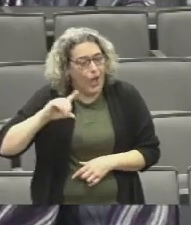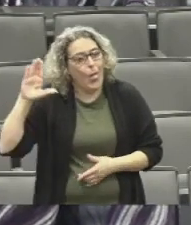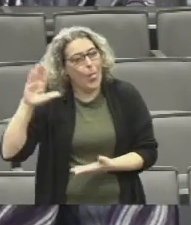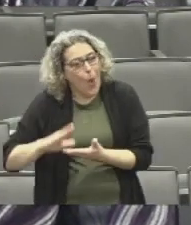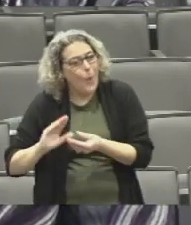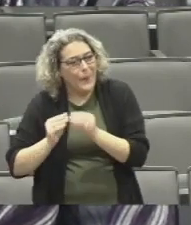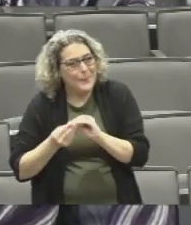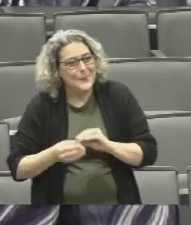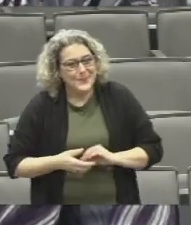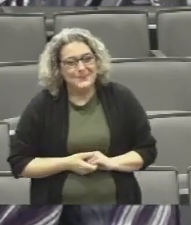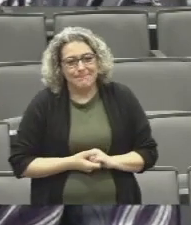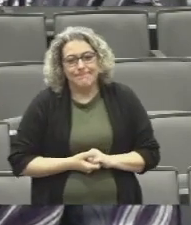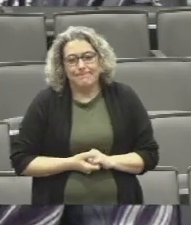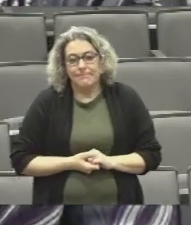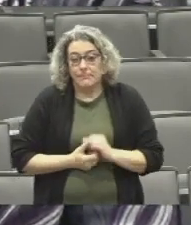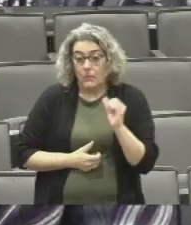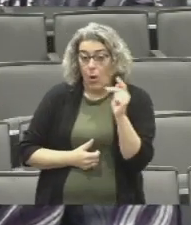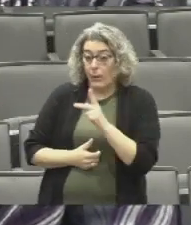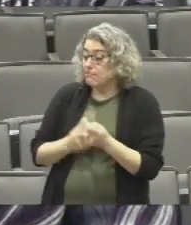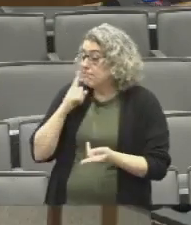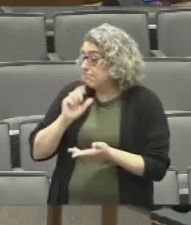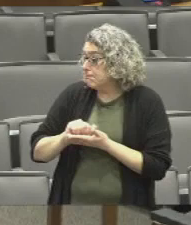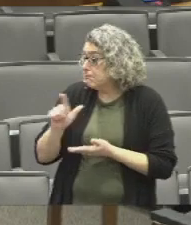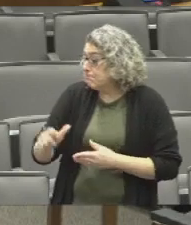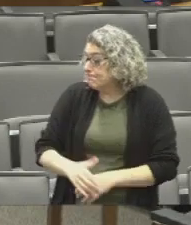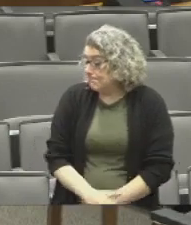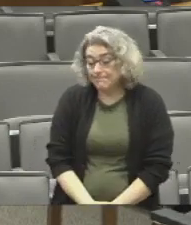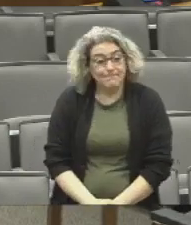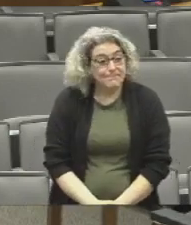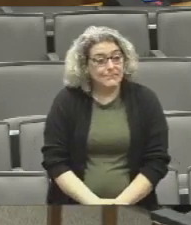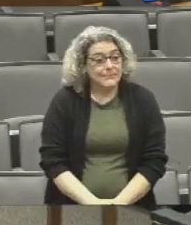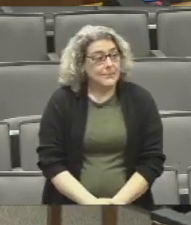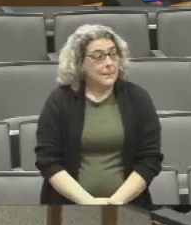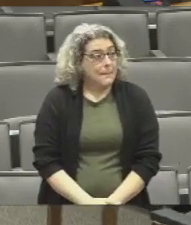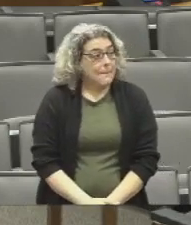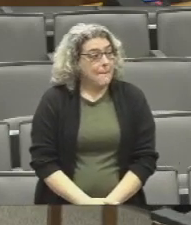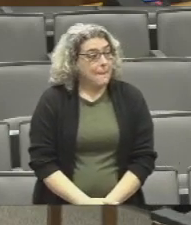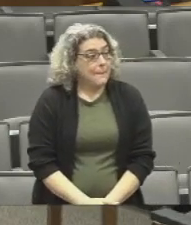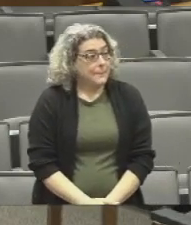Okay. All right, I think that's all I got.